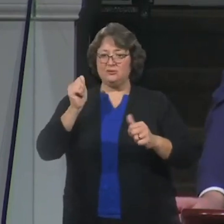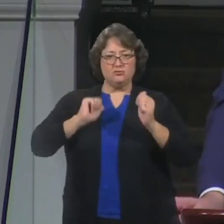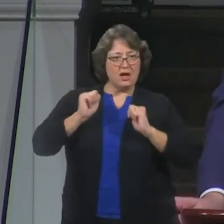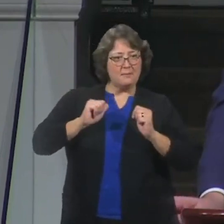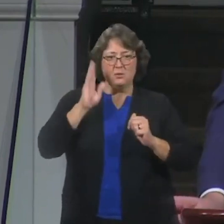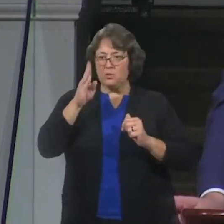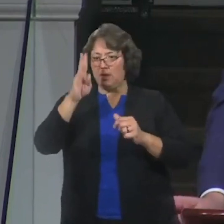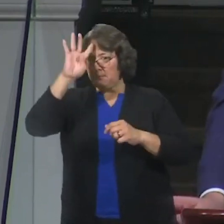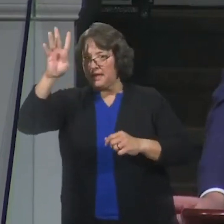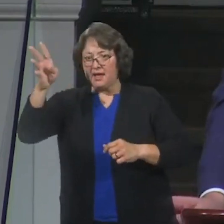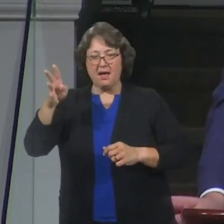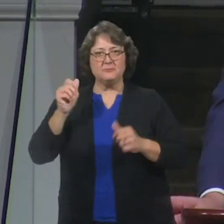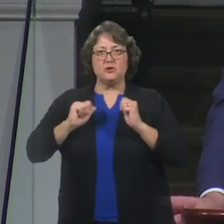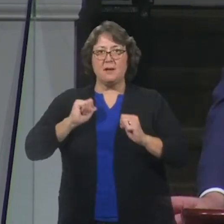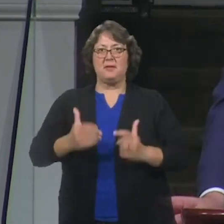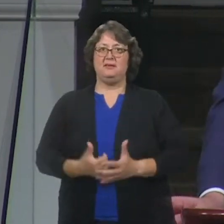up.